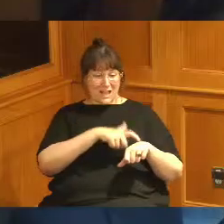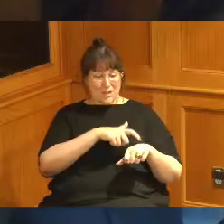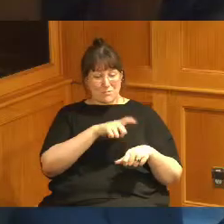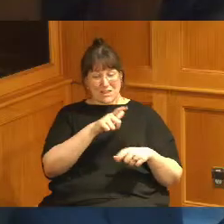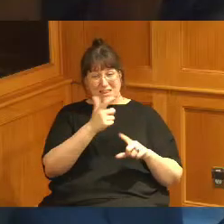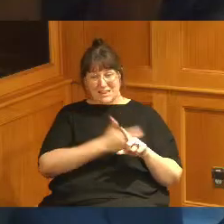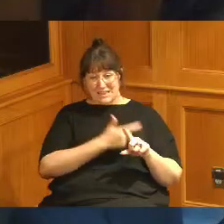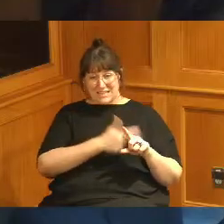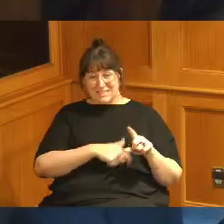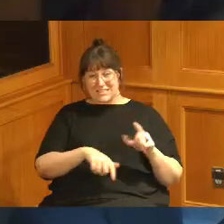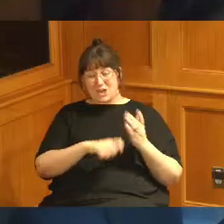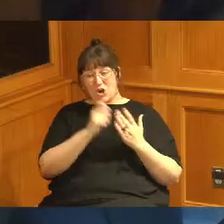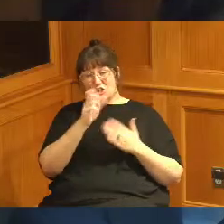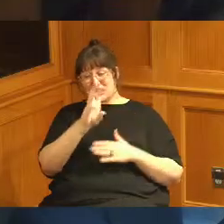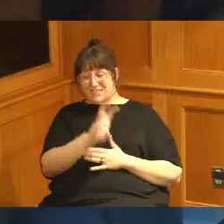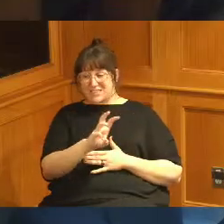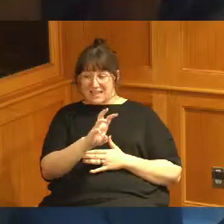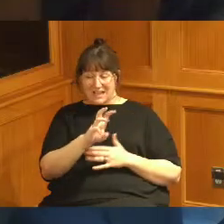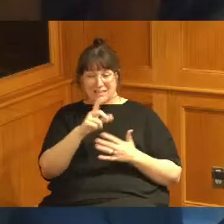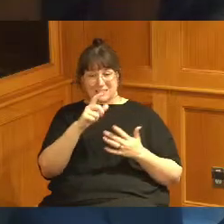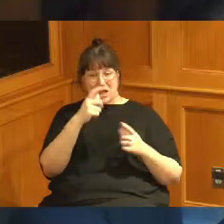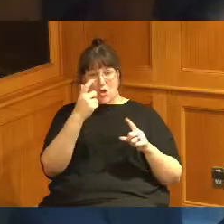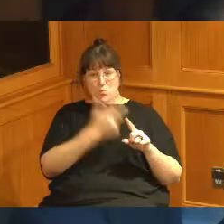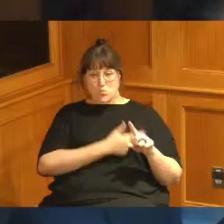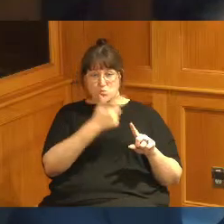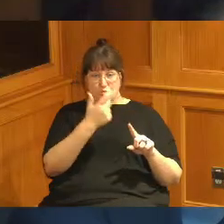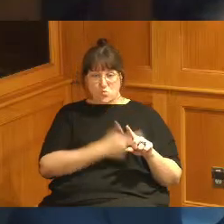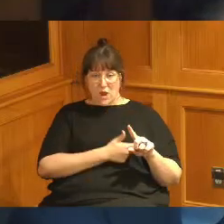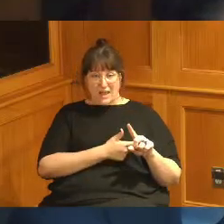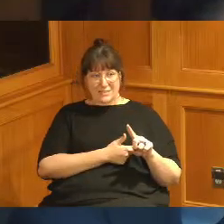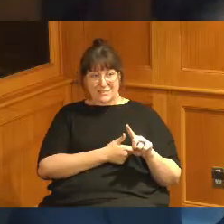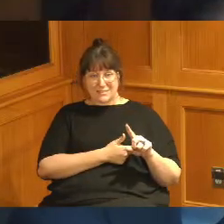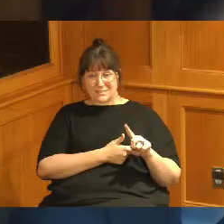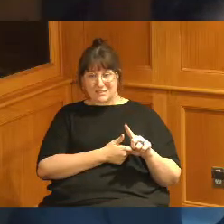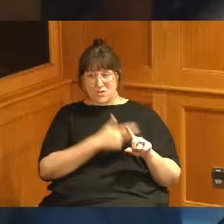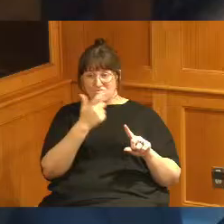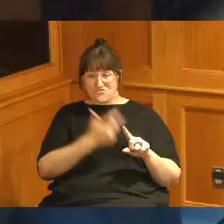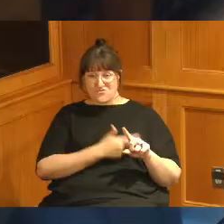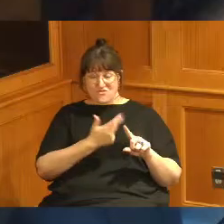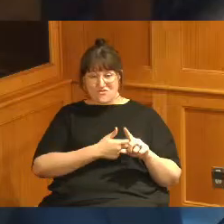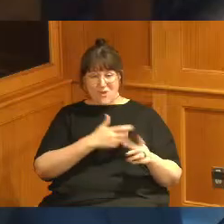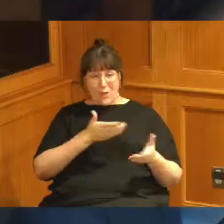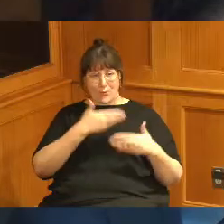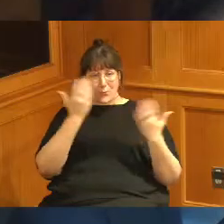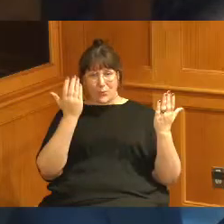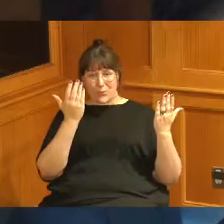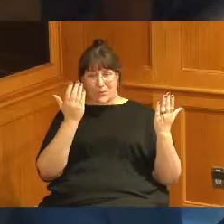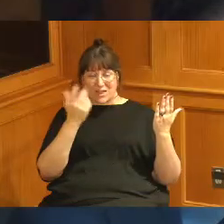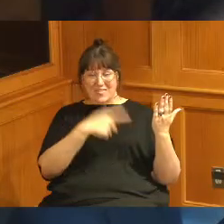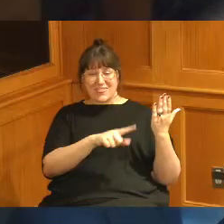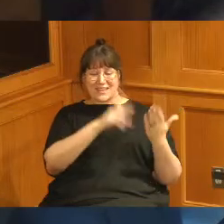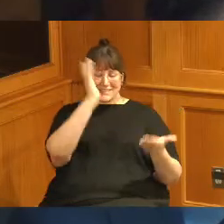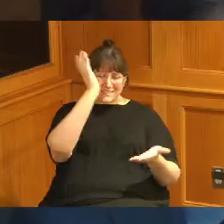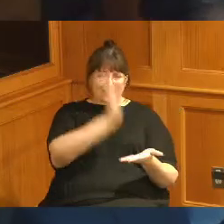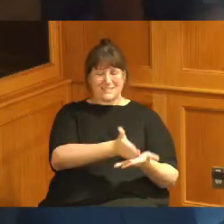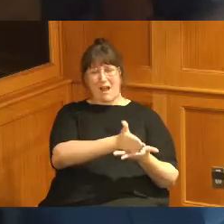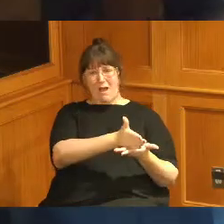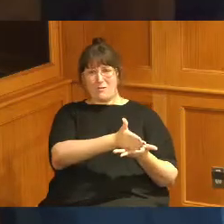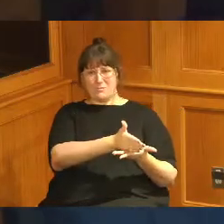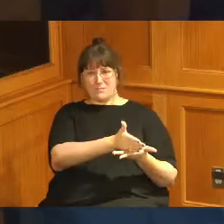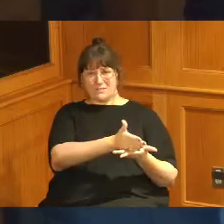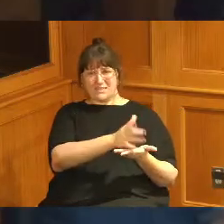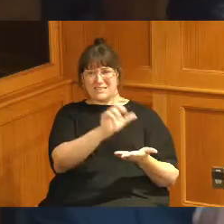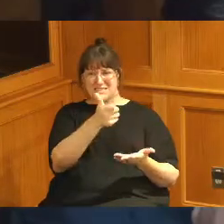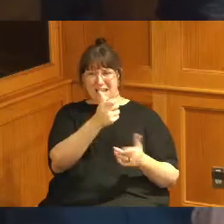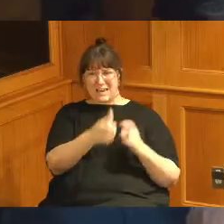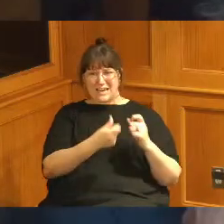got to deal with Article 6. And rent, they did rent. Now they stopped paying rent, did a 10